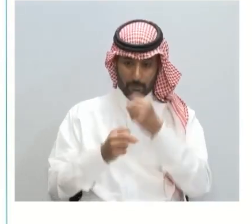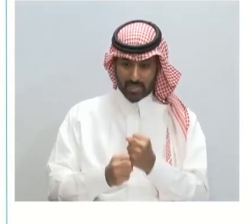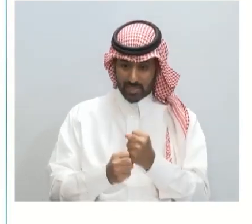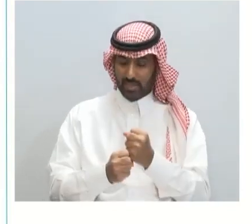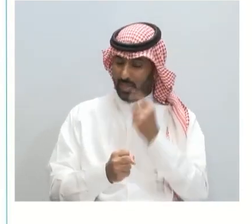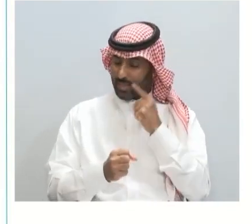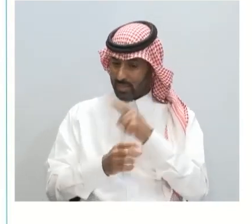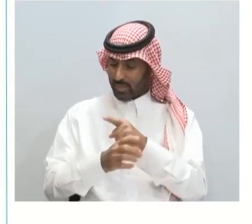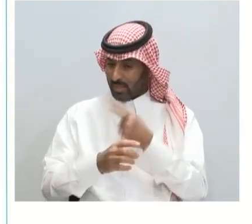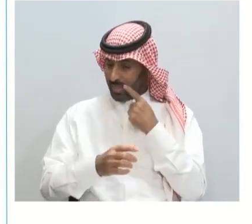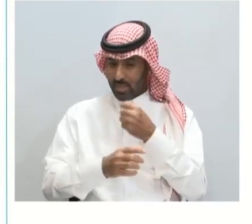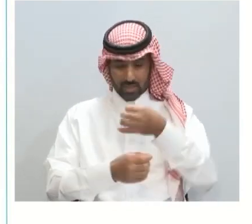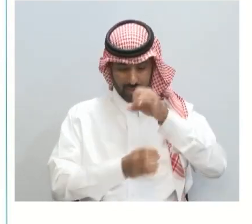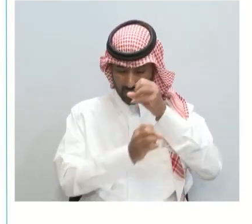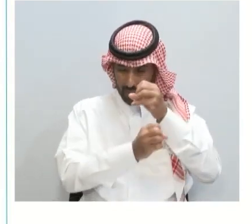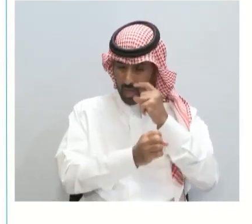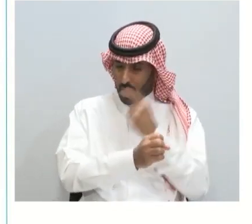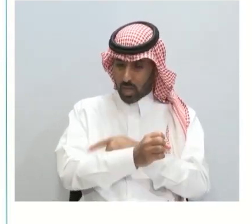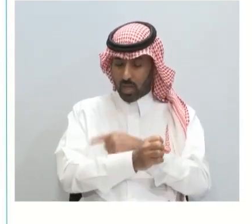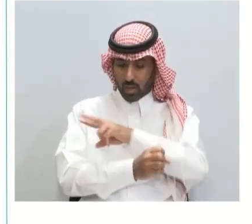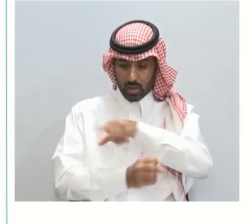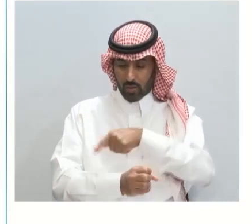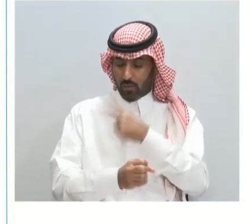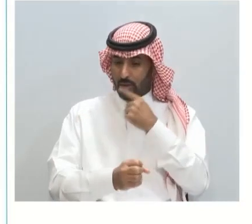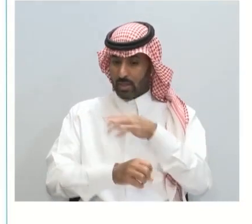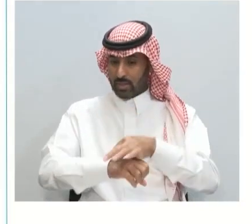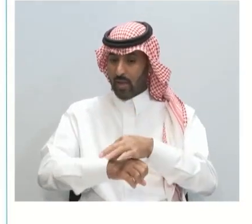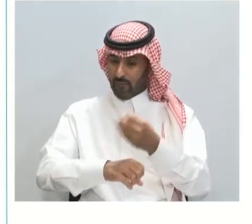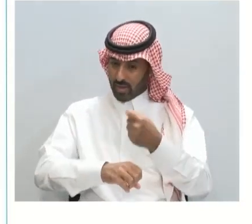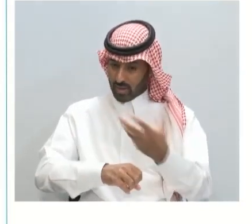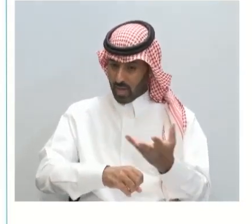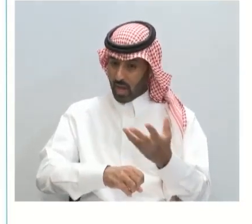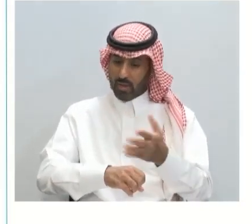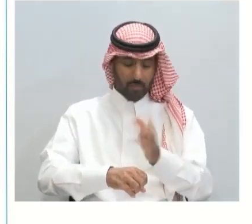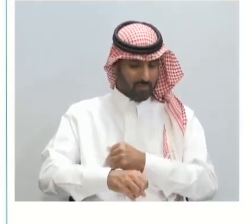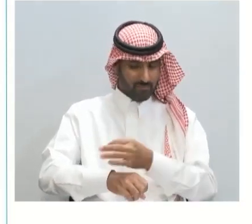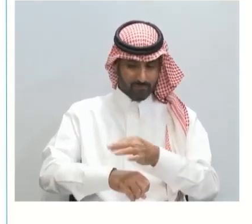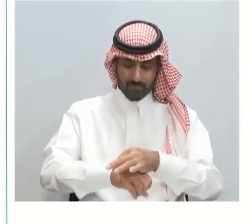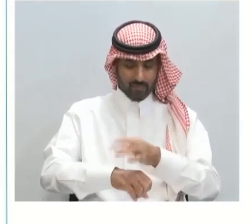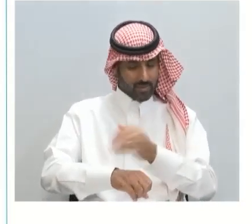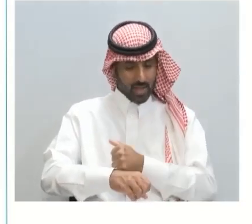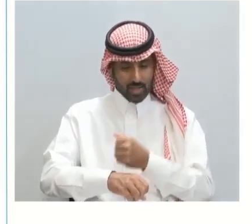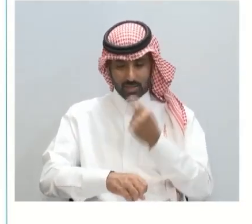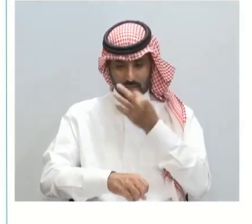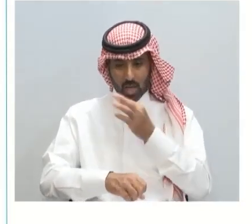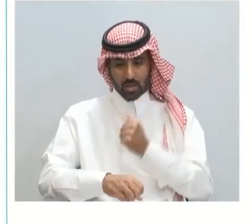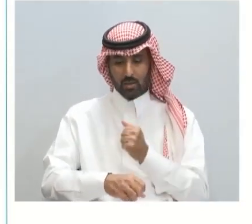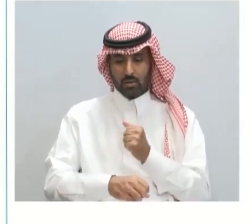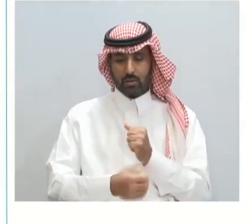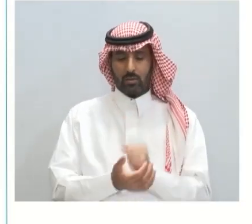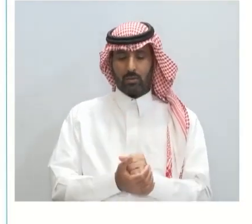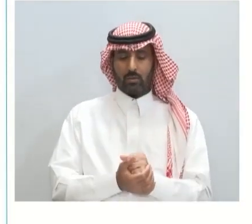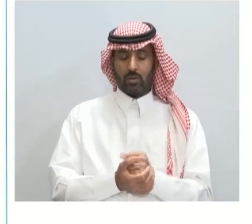Predictive gene testing can be done for treatable and untreatable disorders. Again,